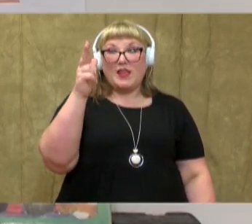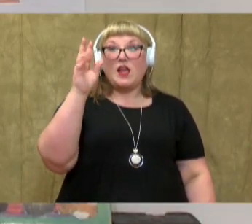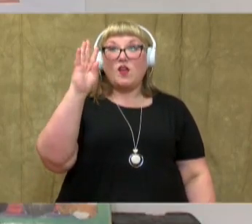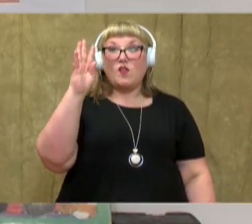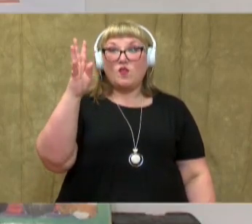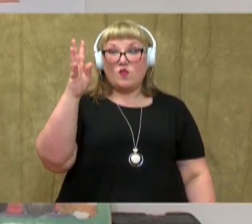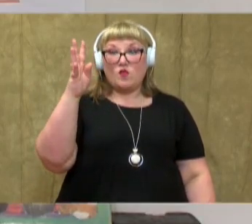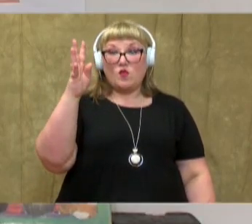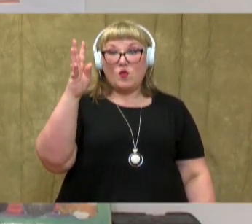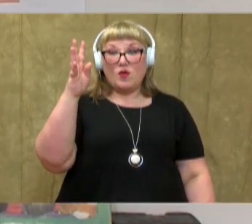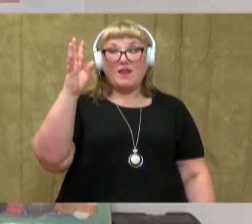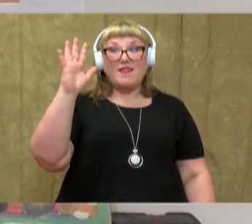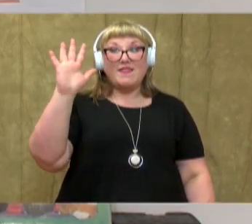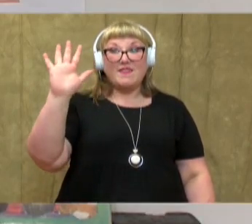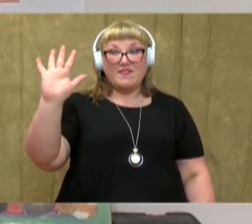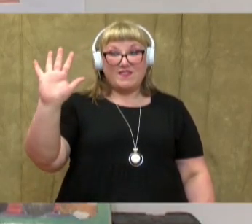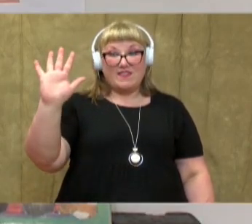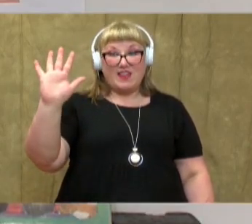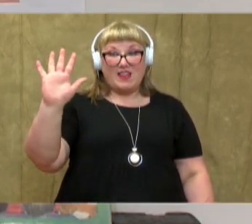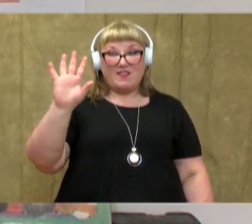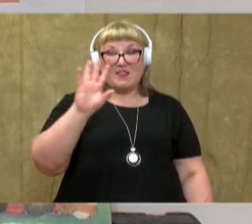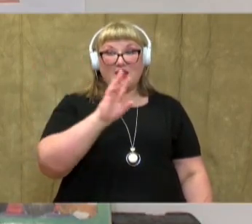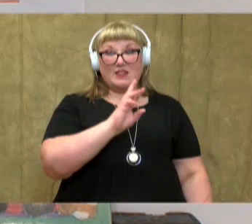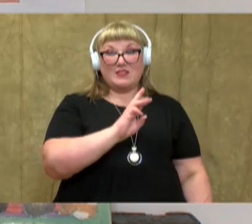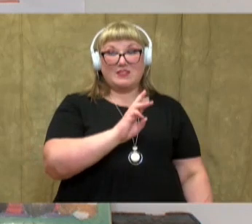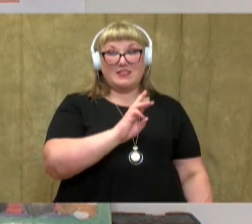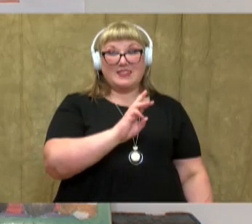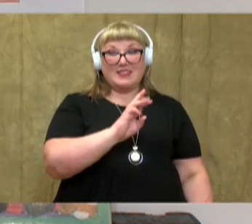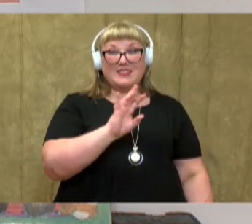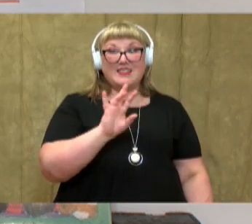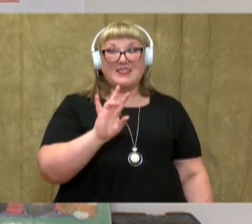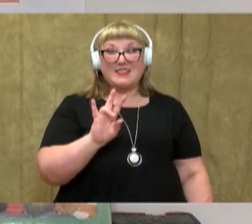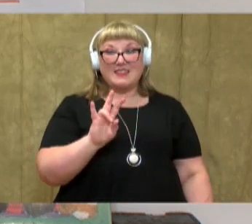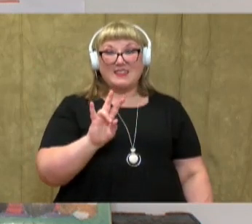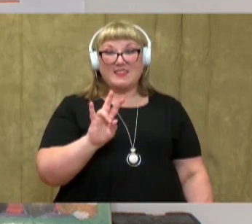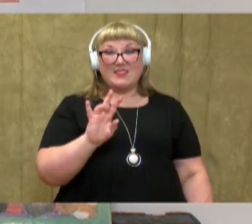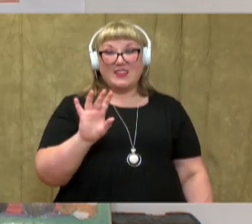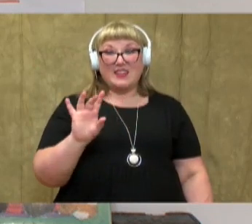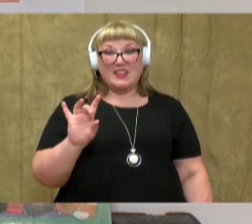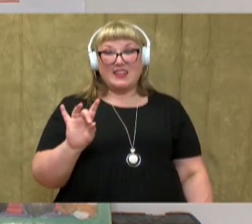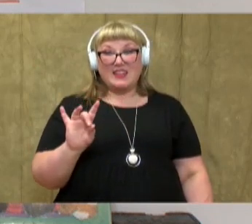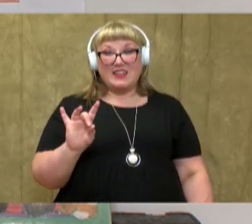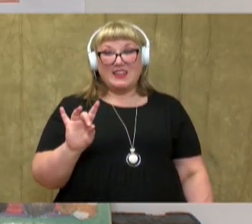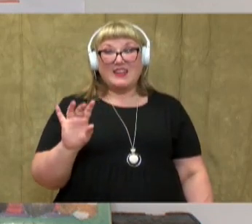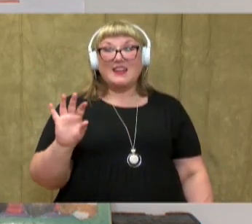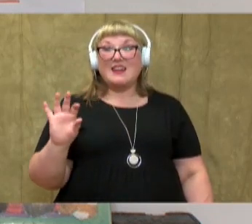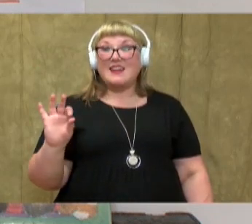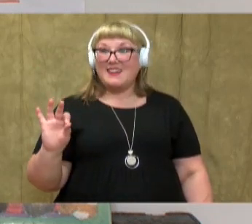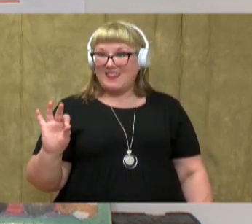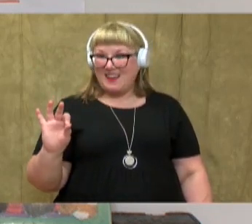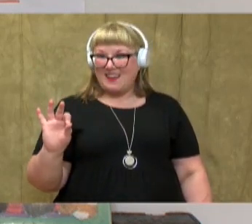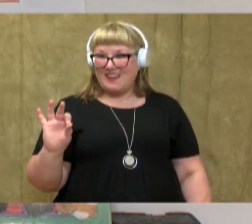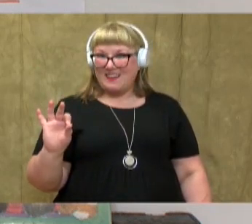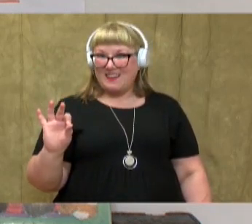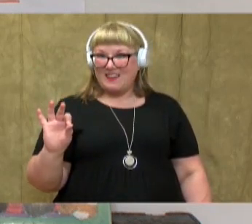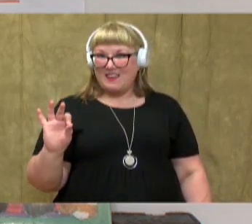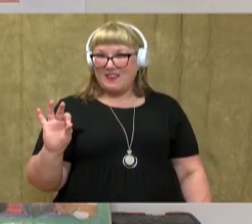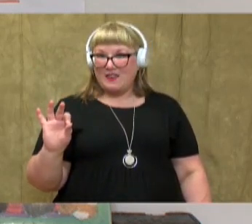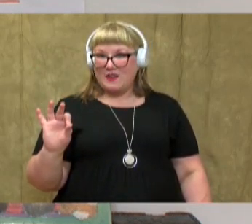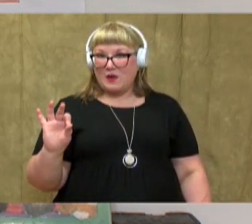3, 4, 5, 6, 7, 8,